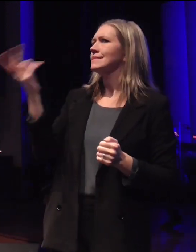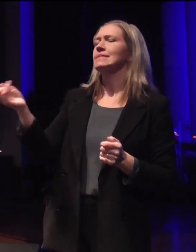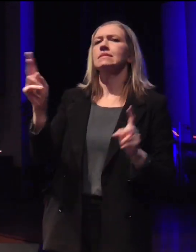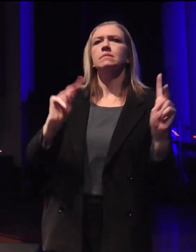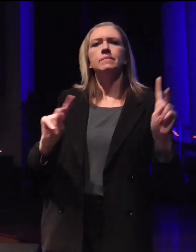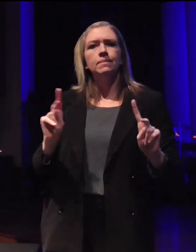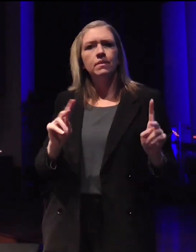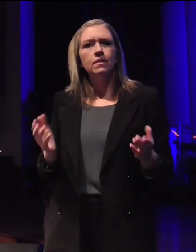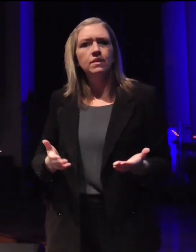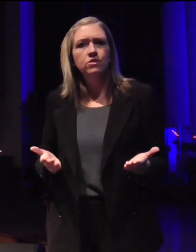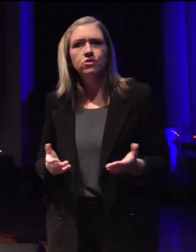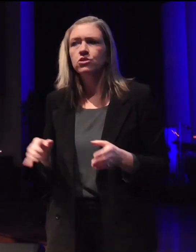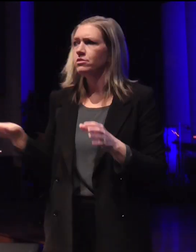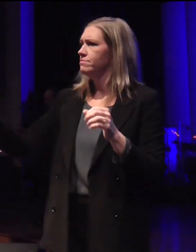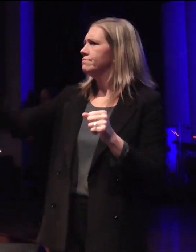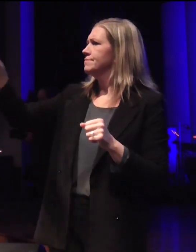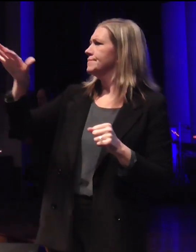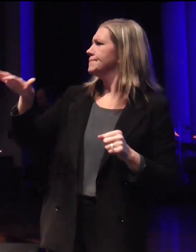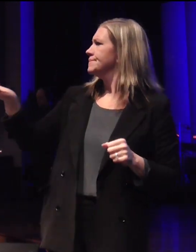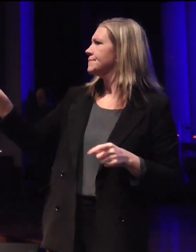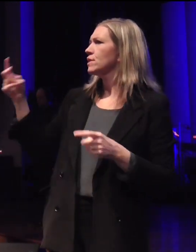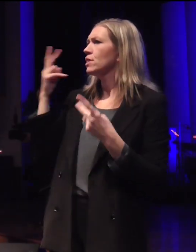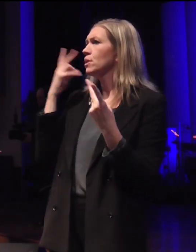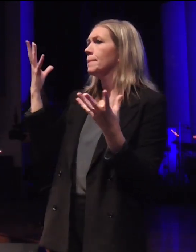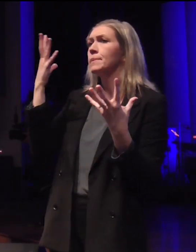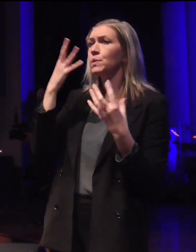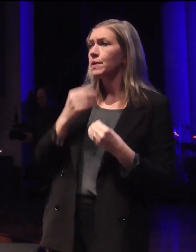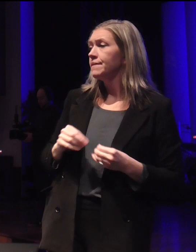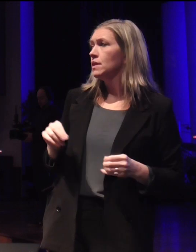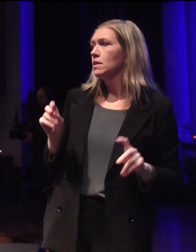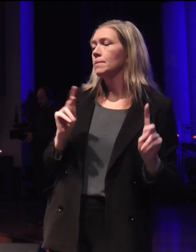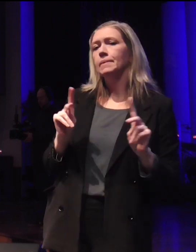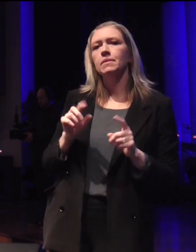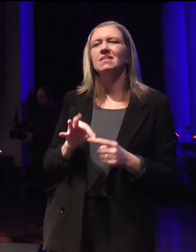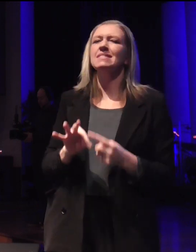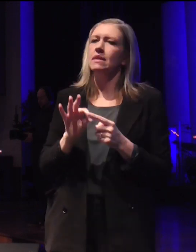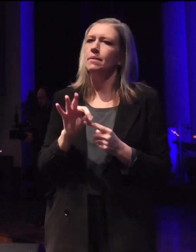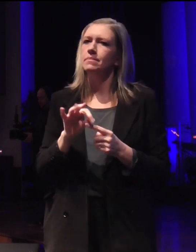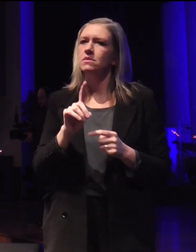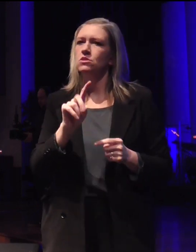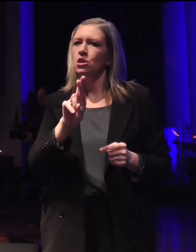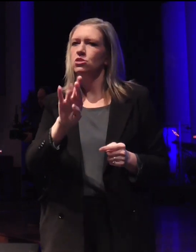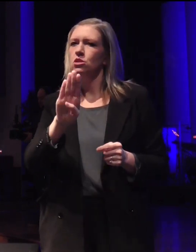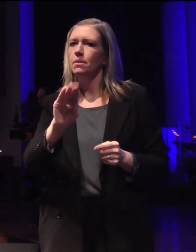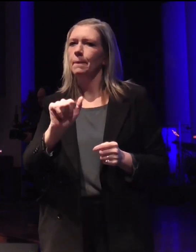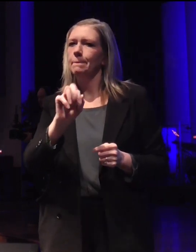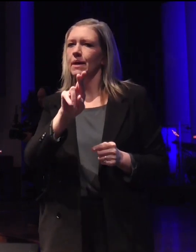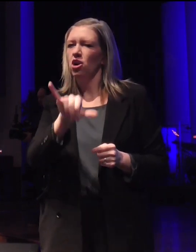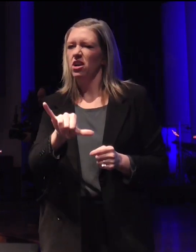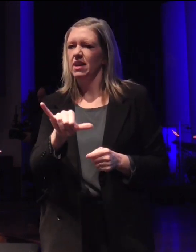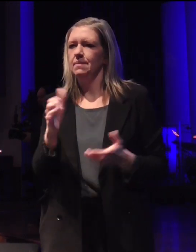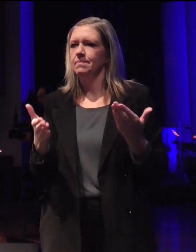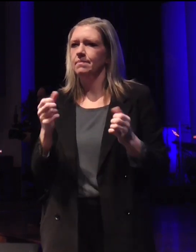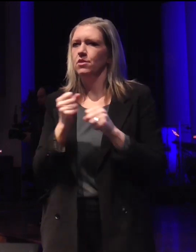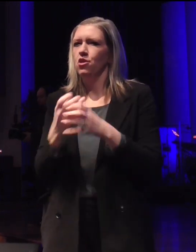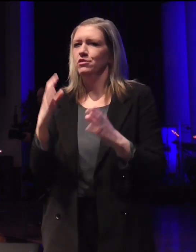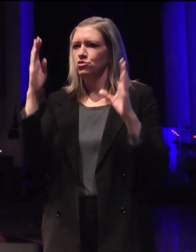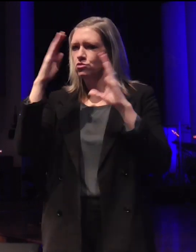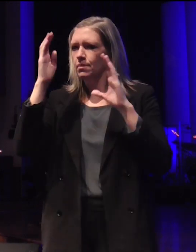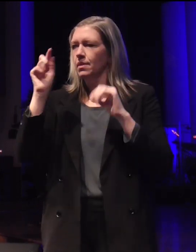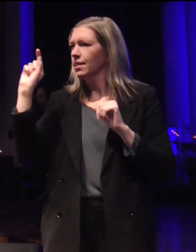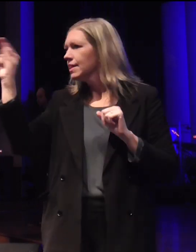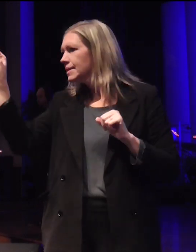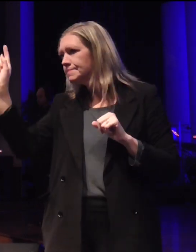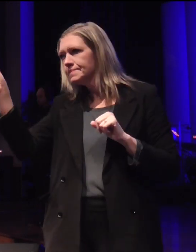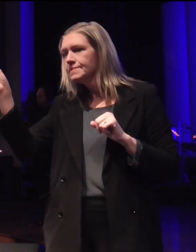people who are here in this section. Look at all the beautiful people, well, except for Barry. Dr. Barry's here. He's probably causing trouble back there. Behave